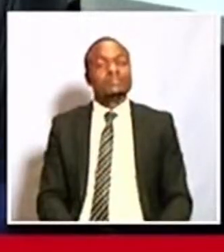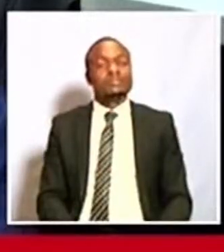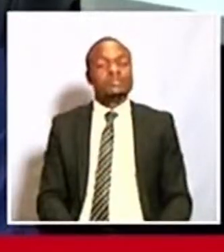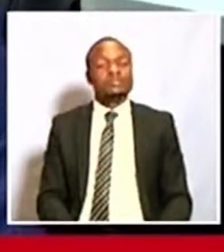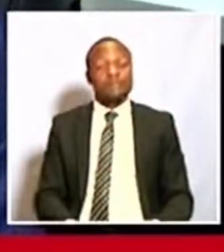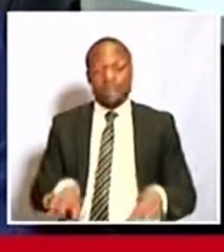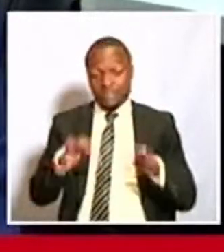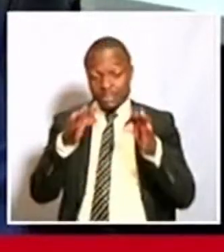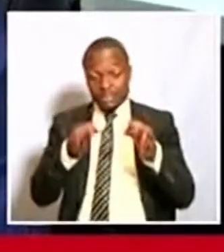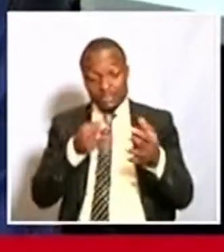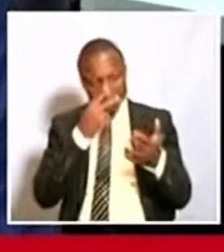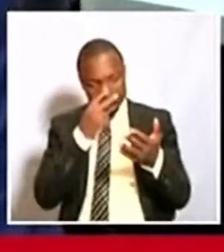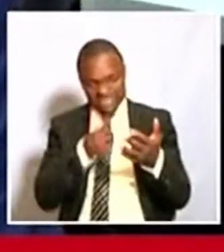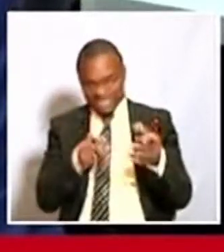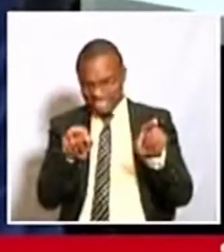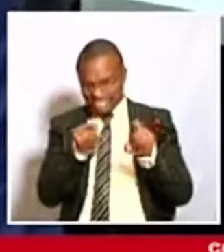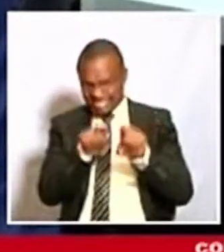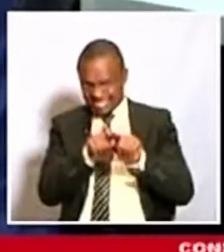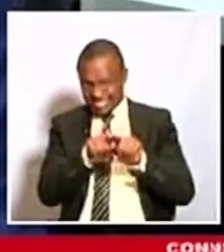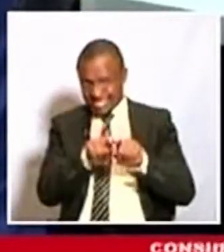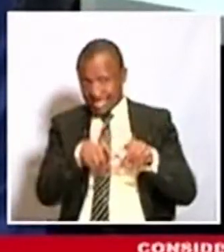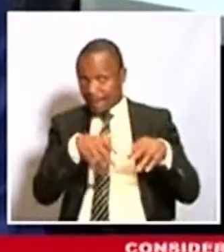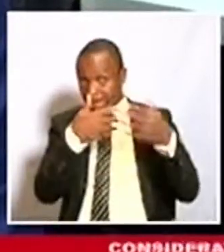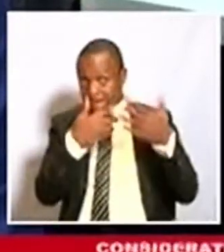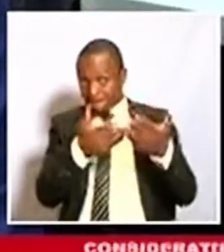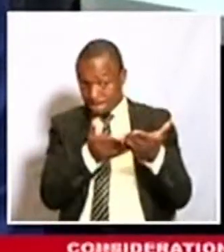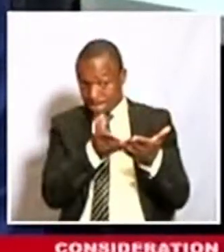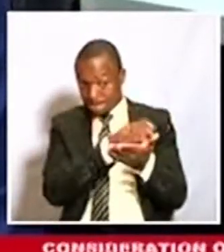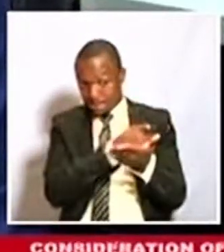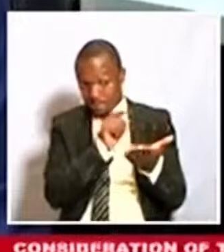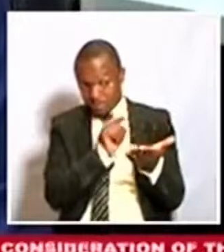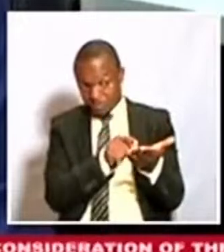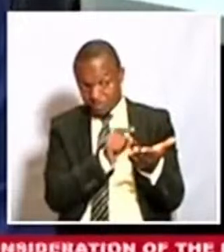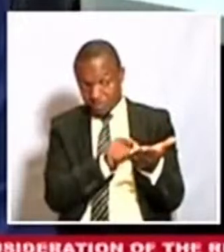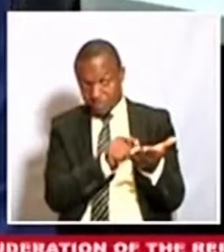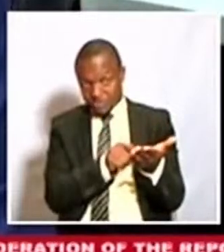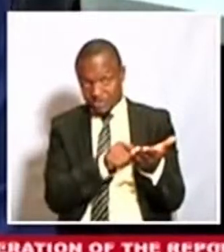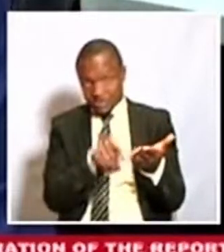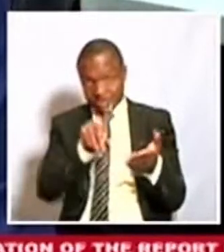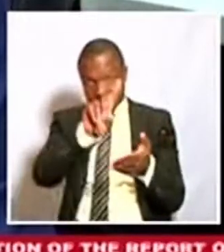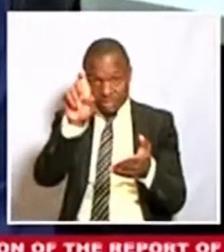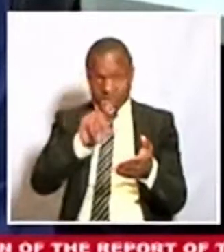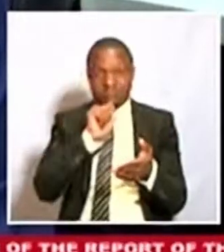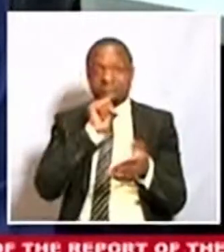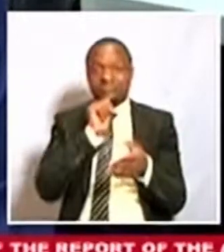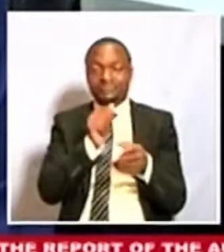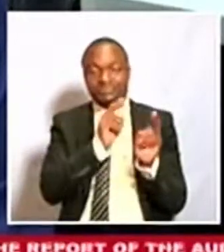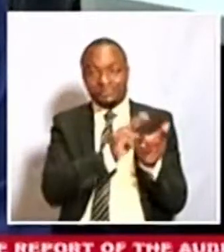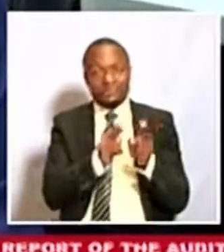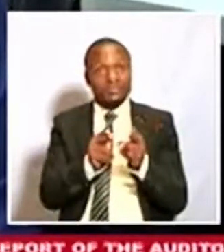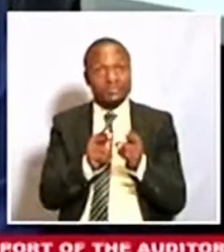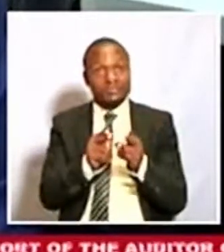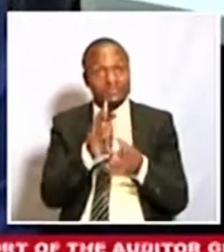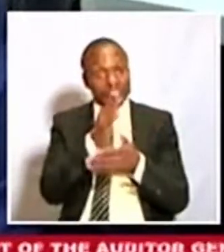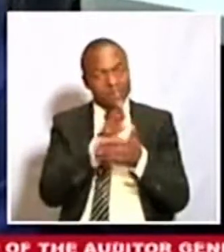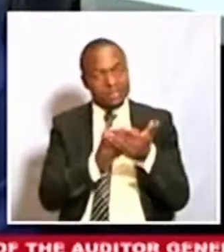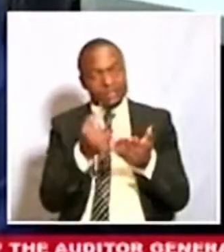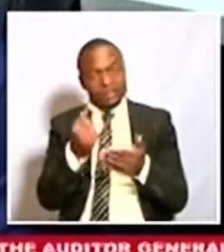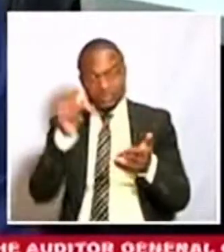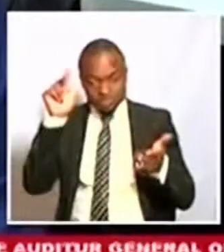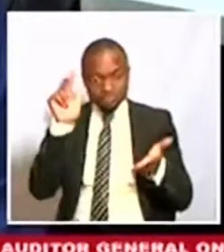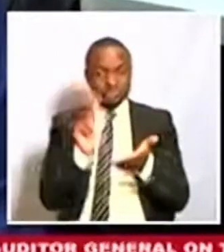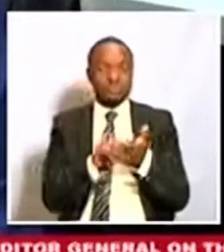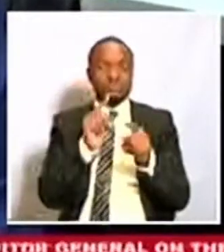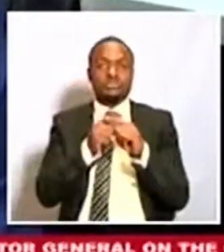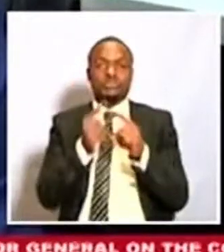And if you look down on the same page, which is the question which I asked, which has not been answered, where someone just signs, but